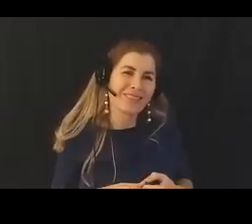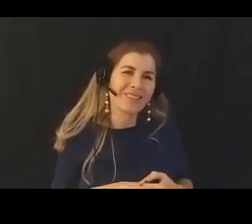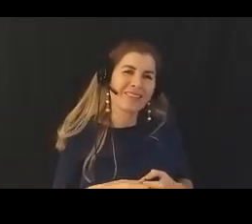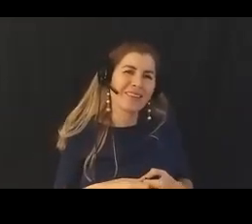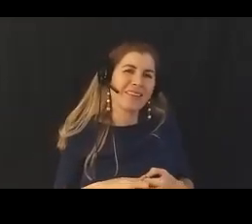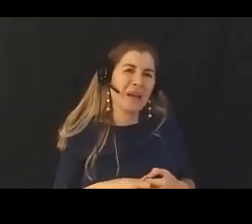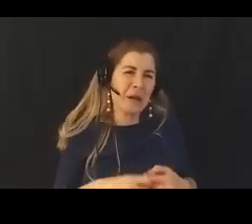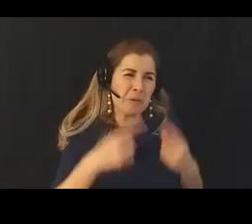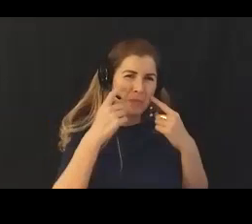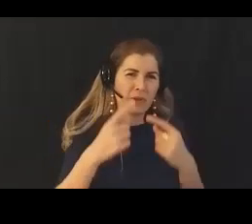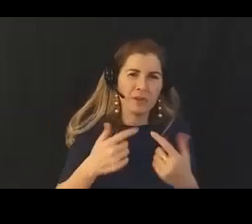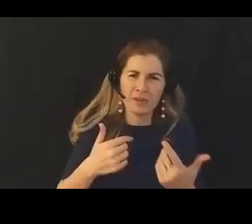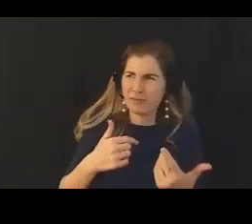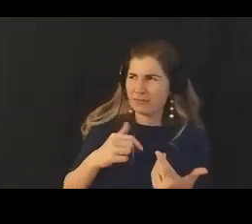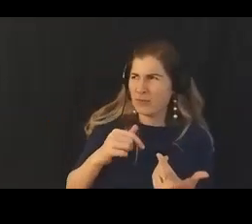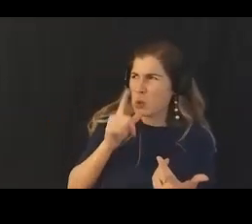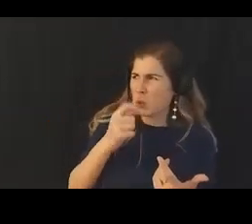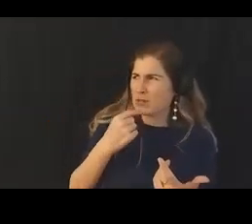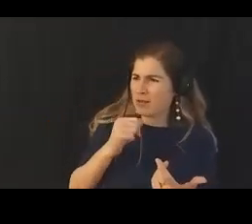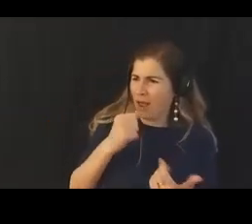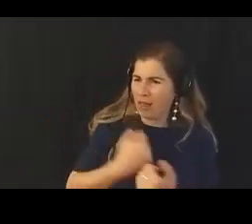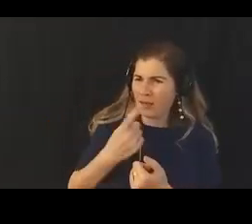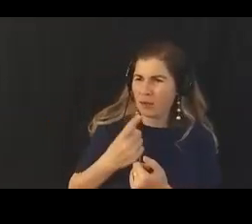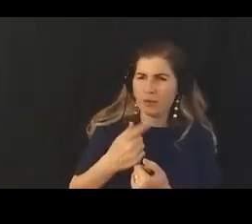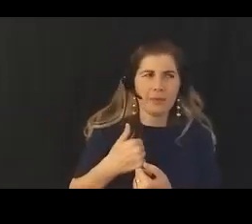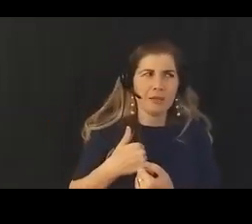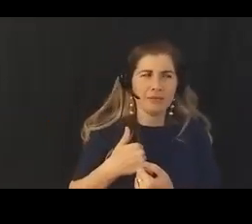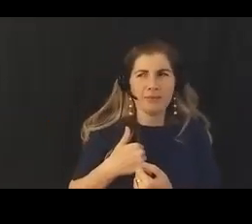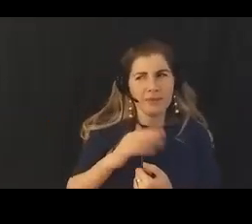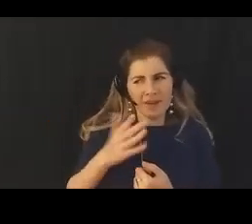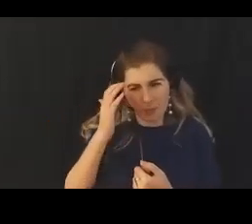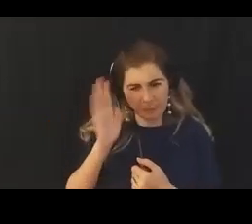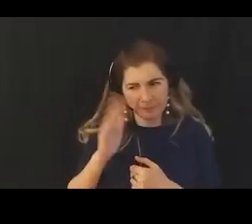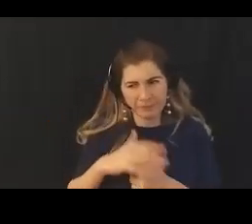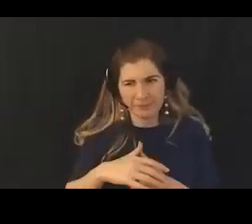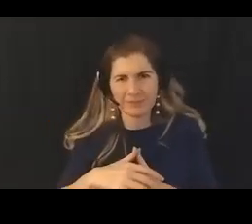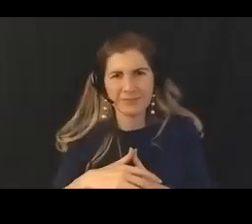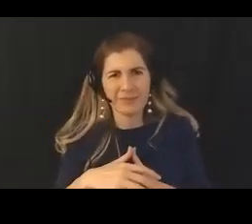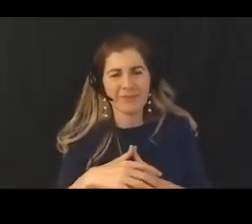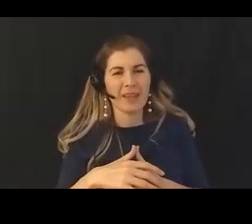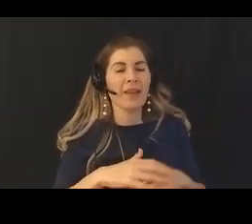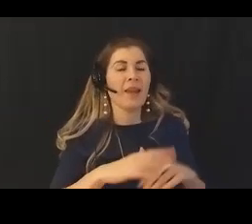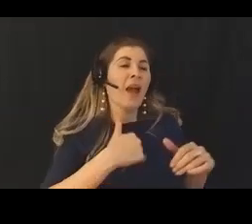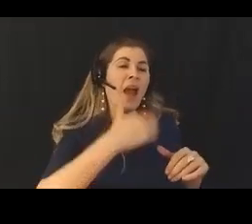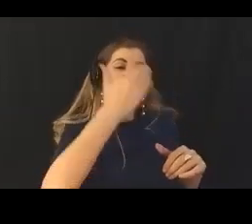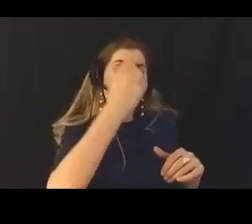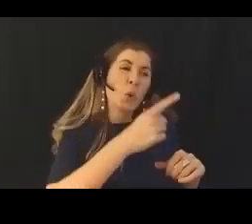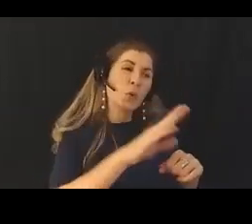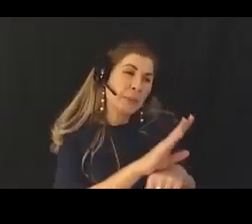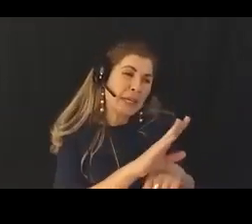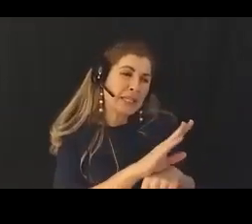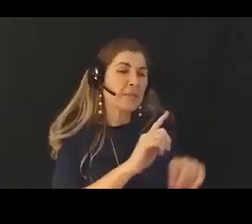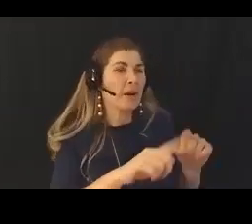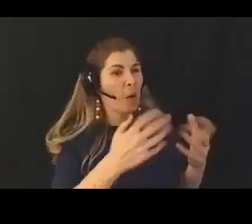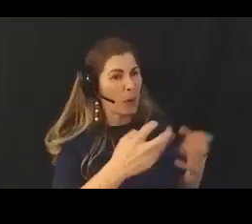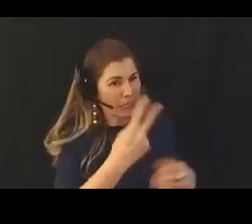Who said I didn't love you? Me, never mind. Listen, I know you're really busy, but I want to